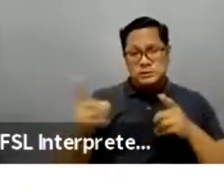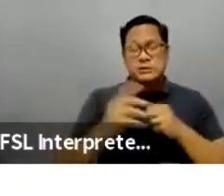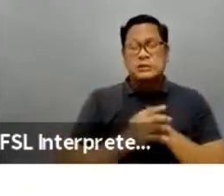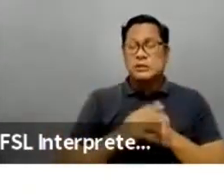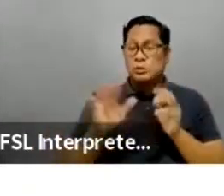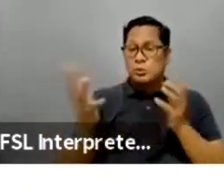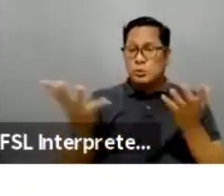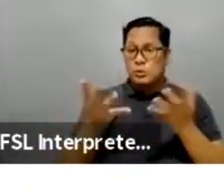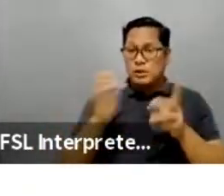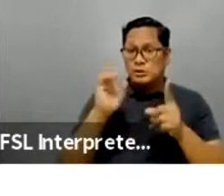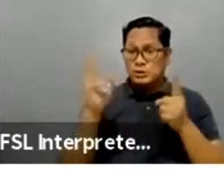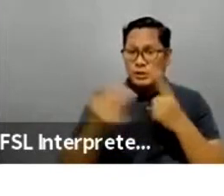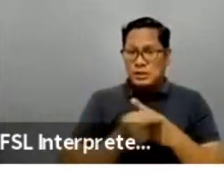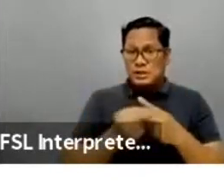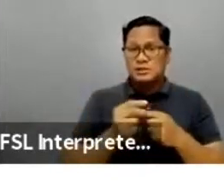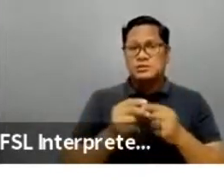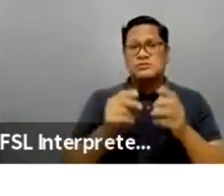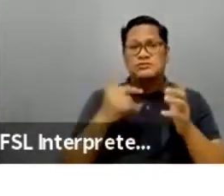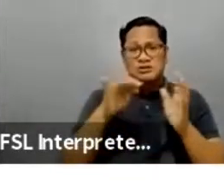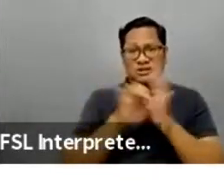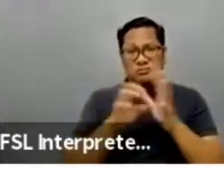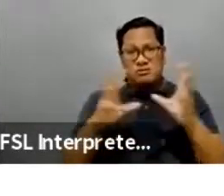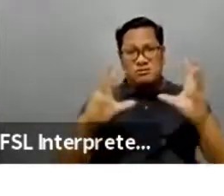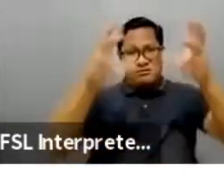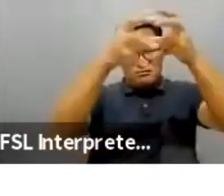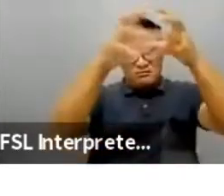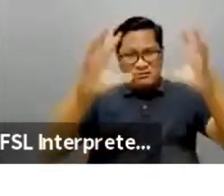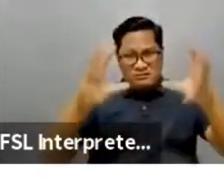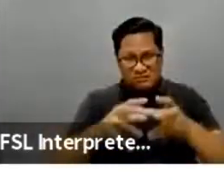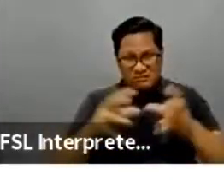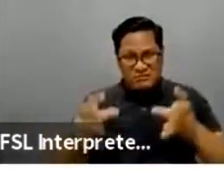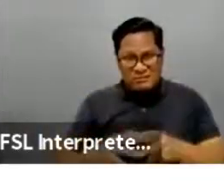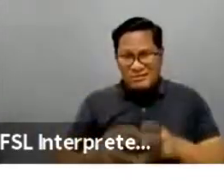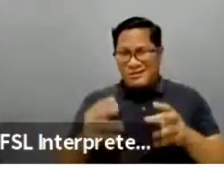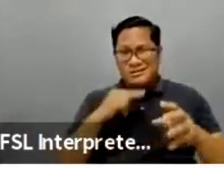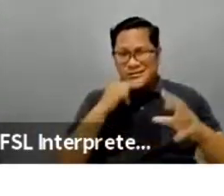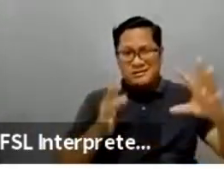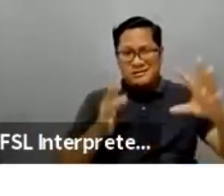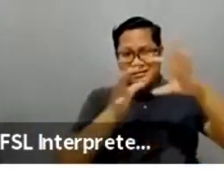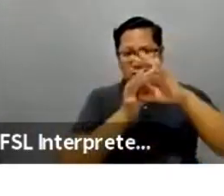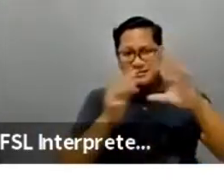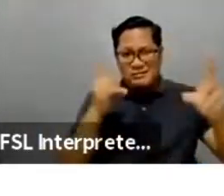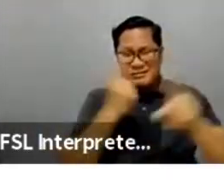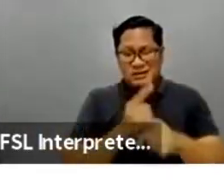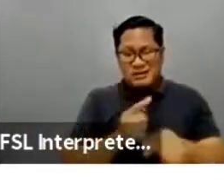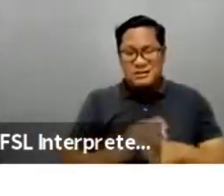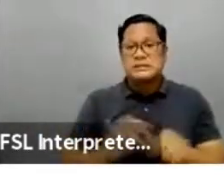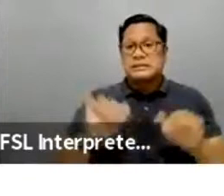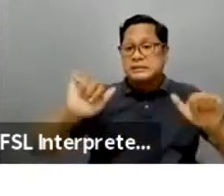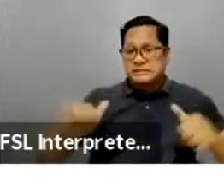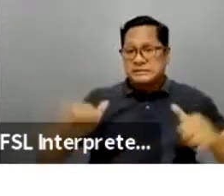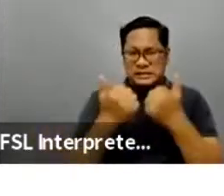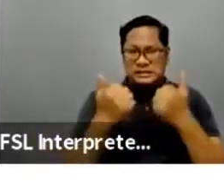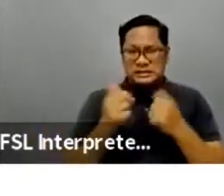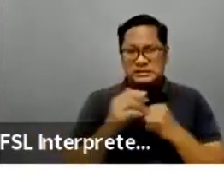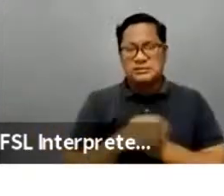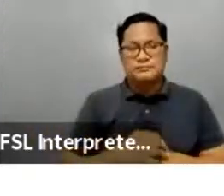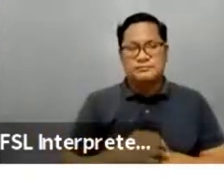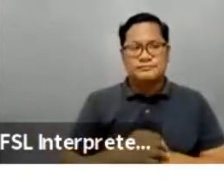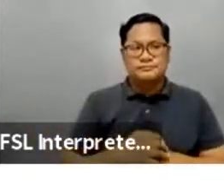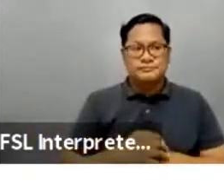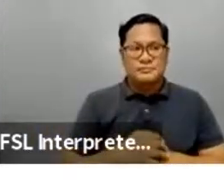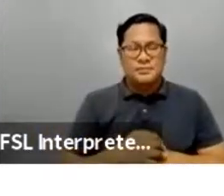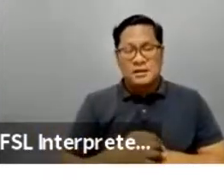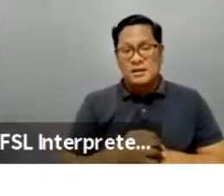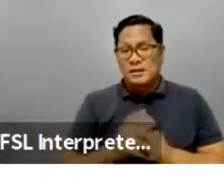where everything's sort of segmented or fragmented? That's actually the challenge. But